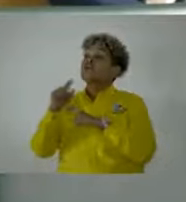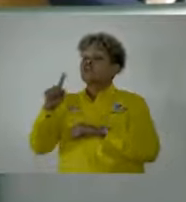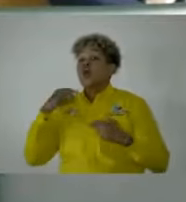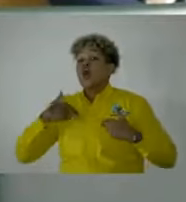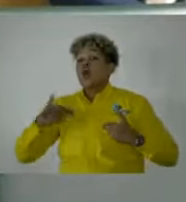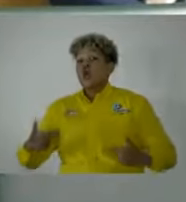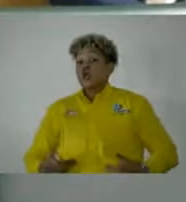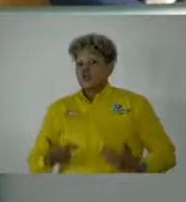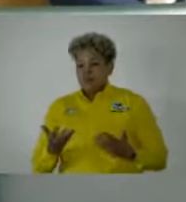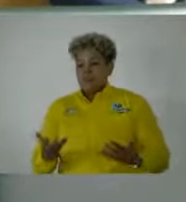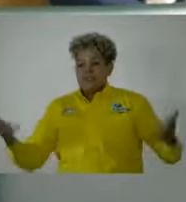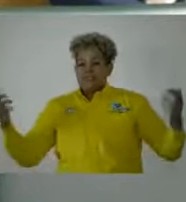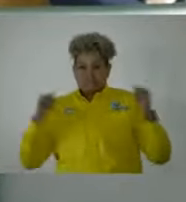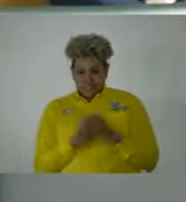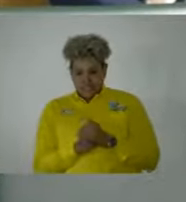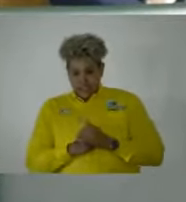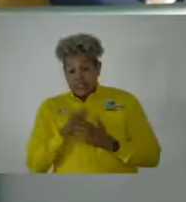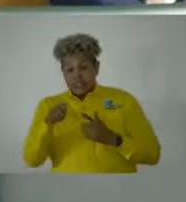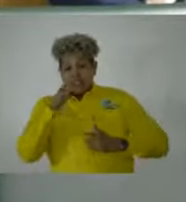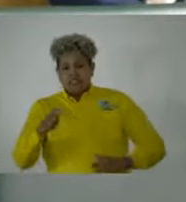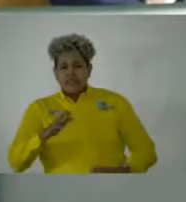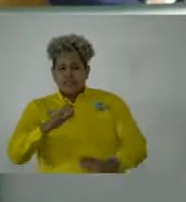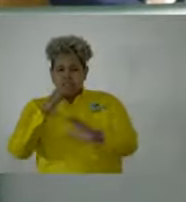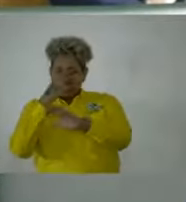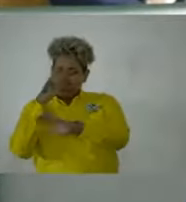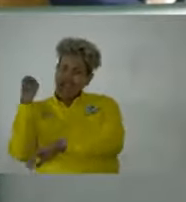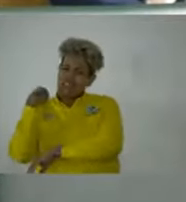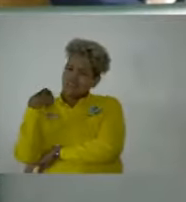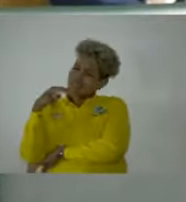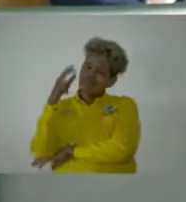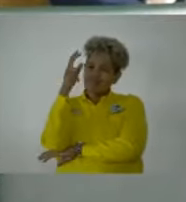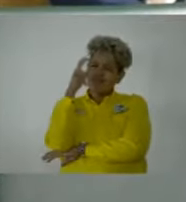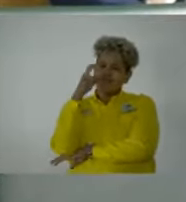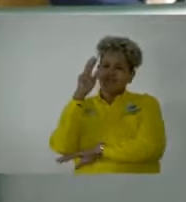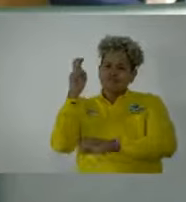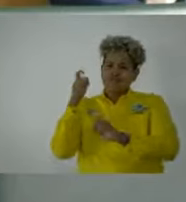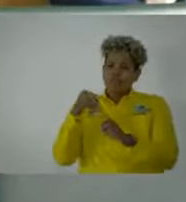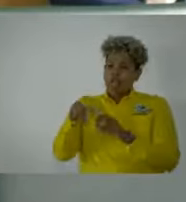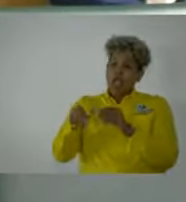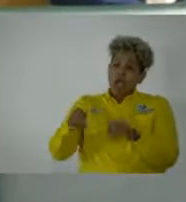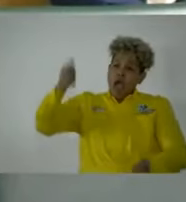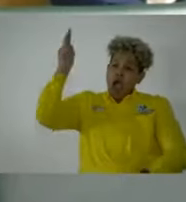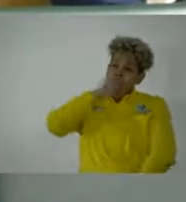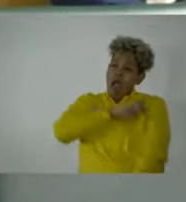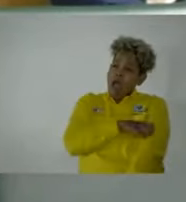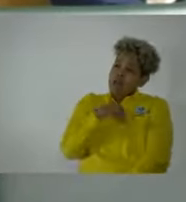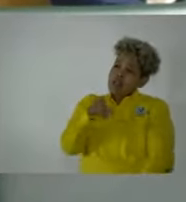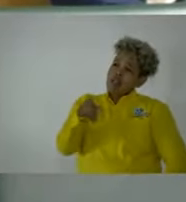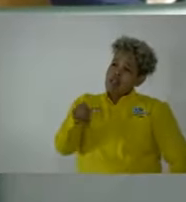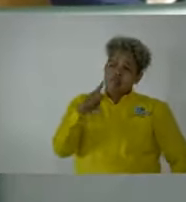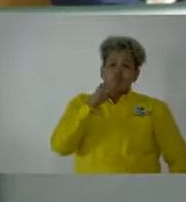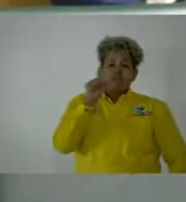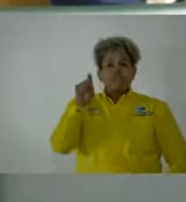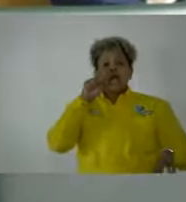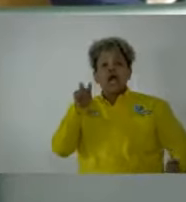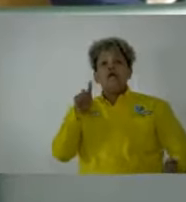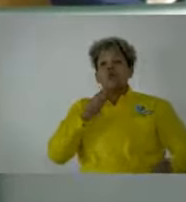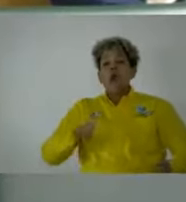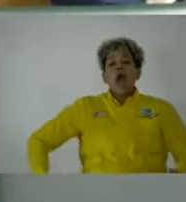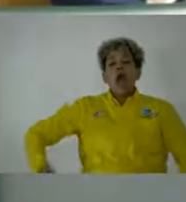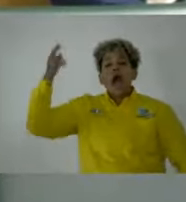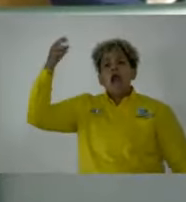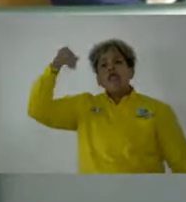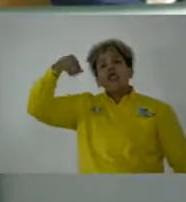human amenities. The vexed issue of energy costs in Jamaica needs to be addressed. They are way too